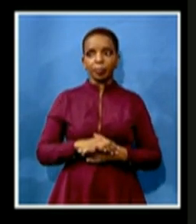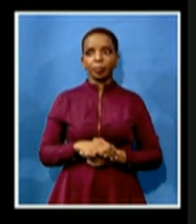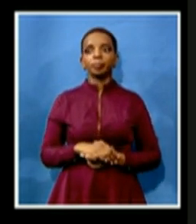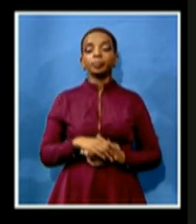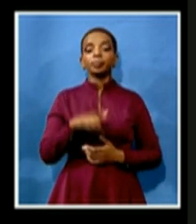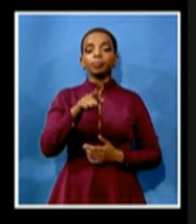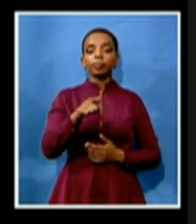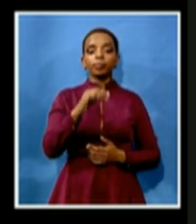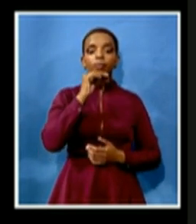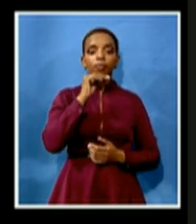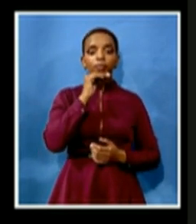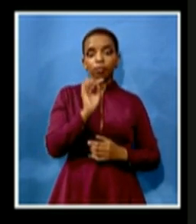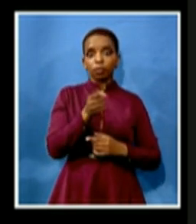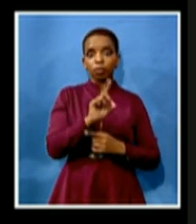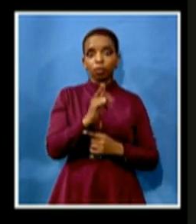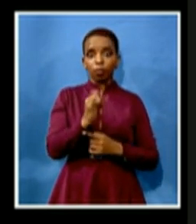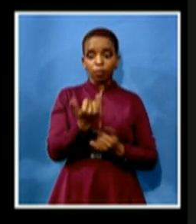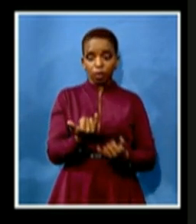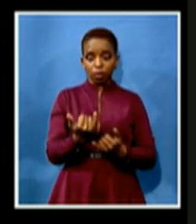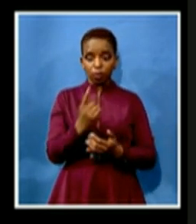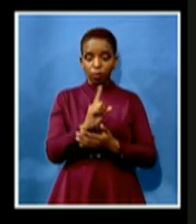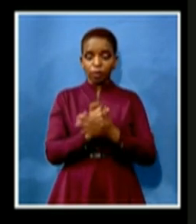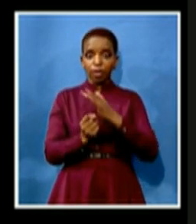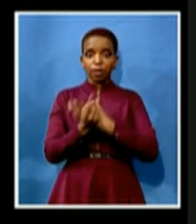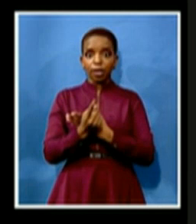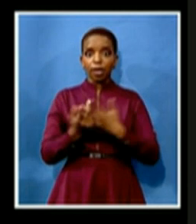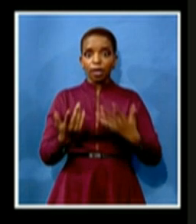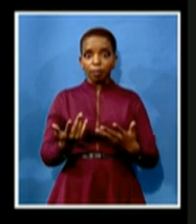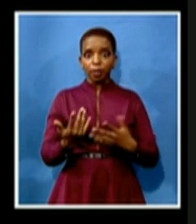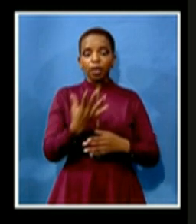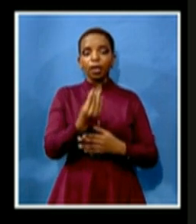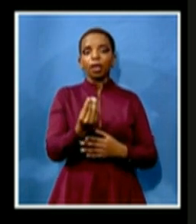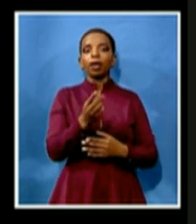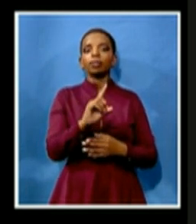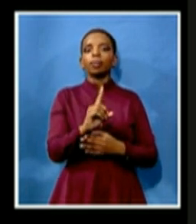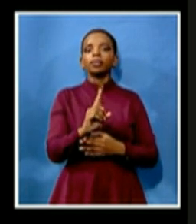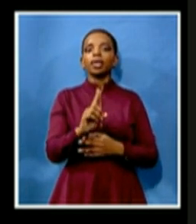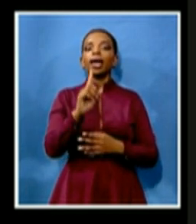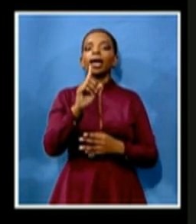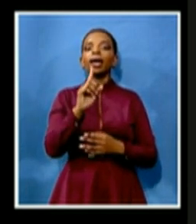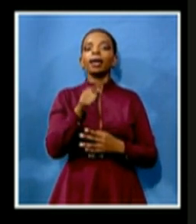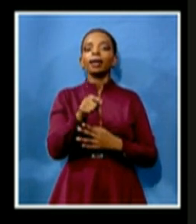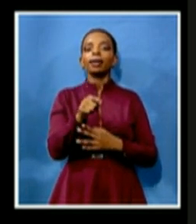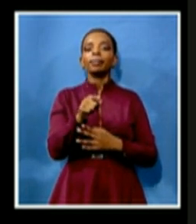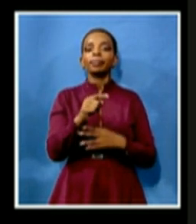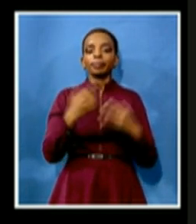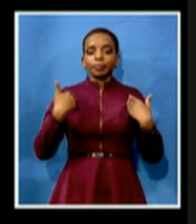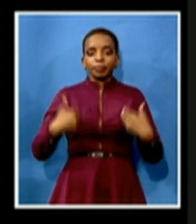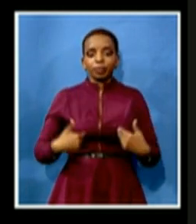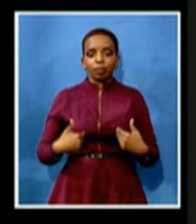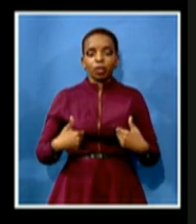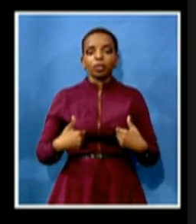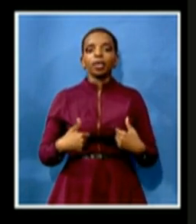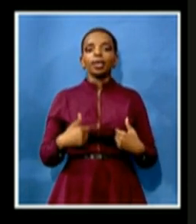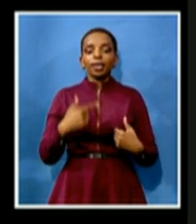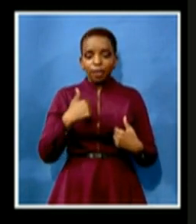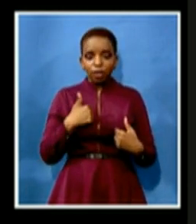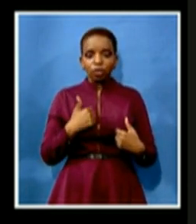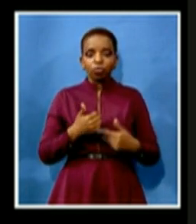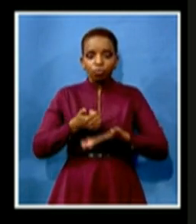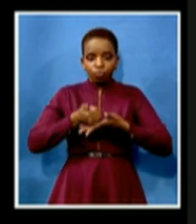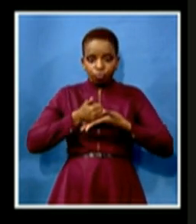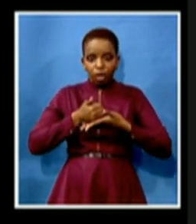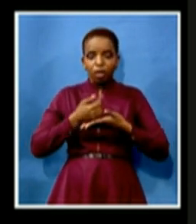their T-cell systems are doing the job of keeping the infection at bay, and they never come up as cases or